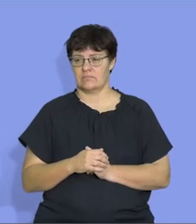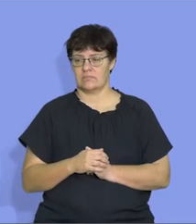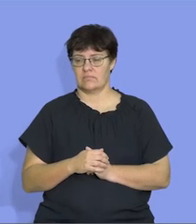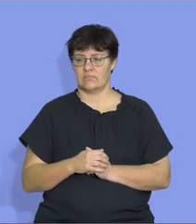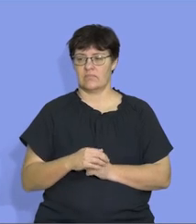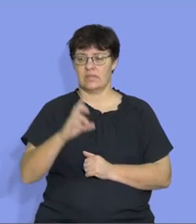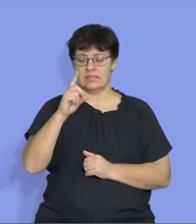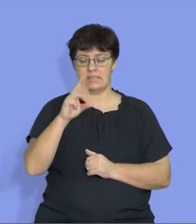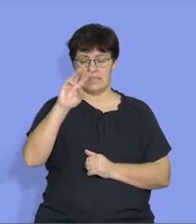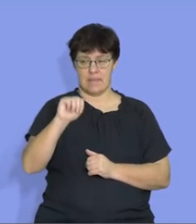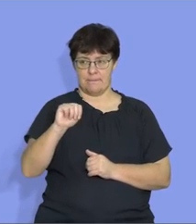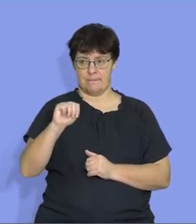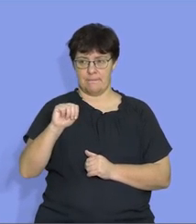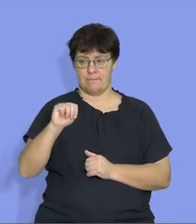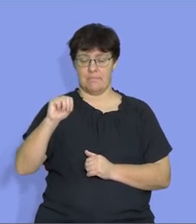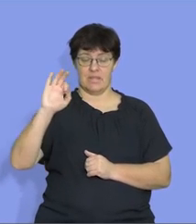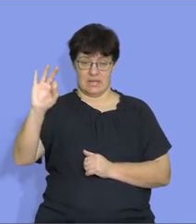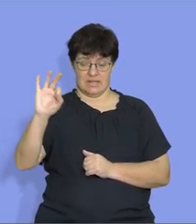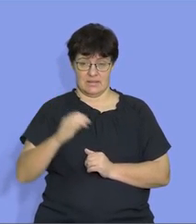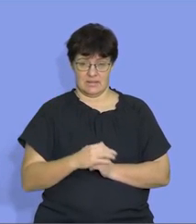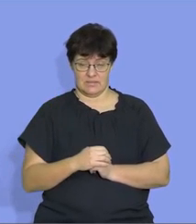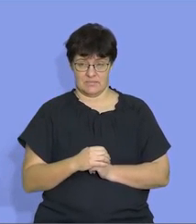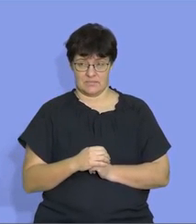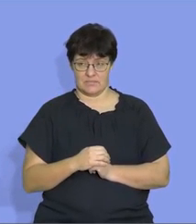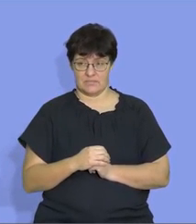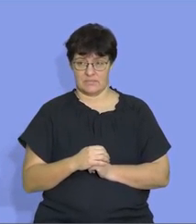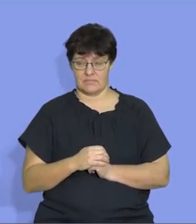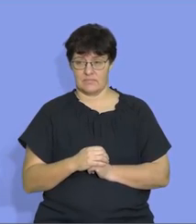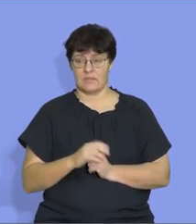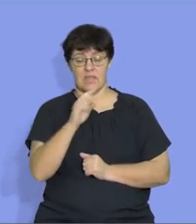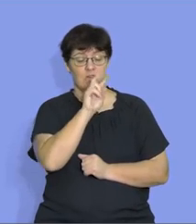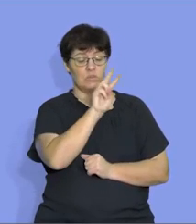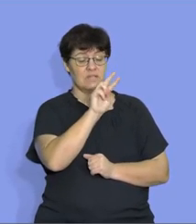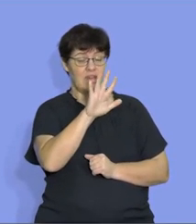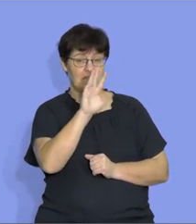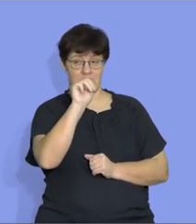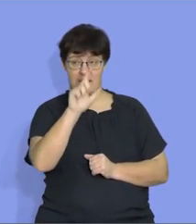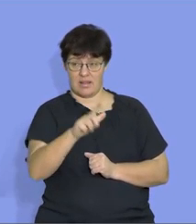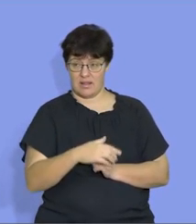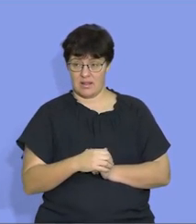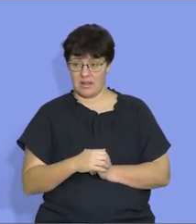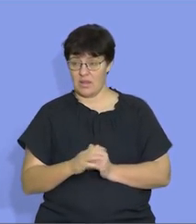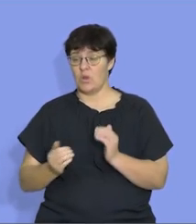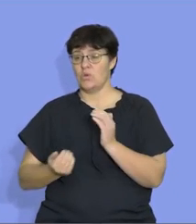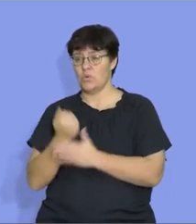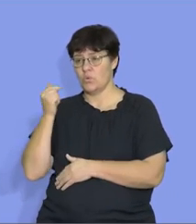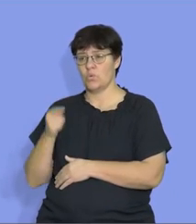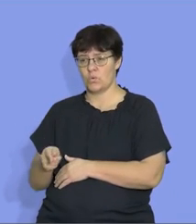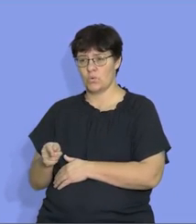cubic decimeters. Now, if the initial volume was 25 mils, and then the new volume